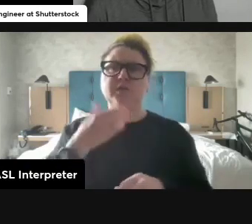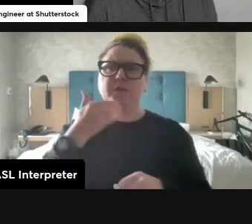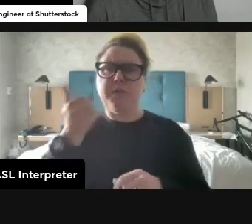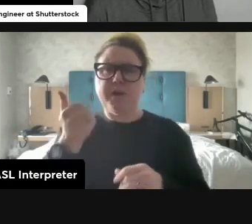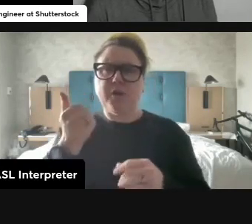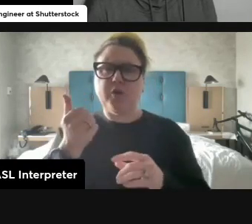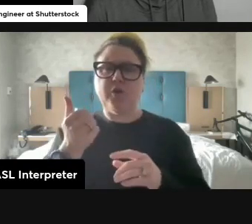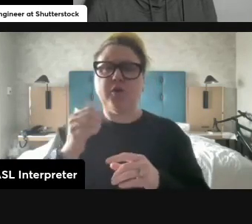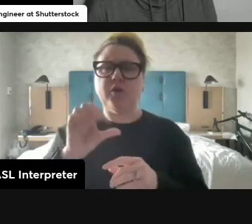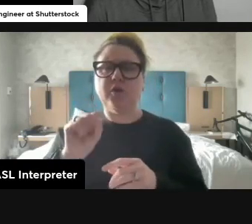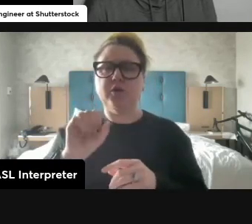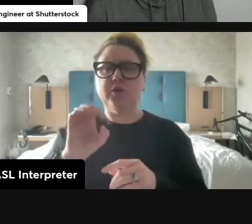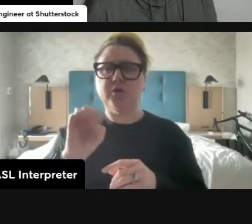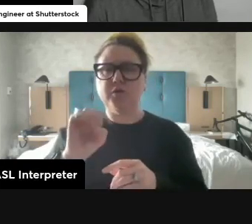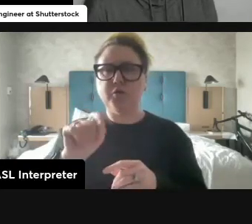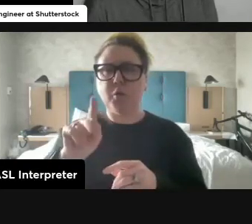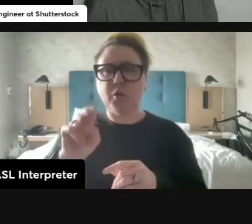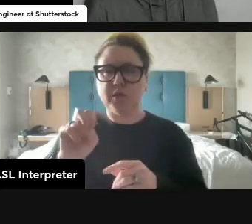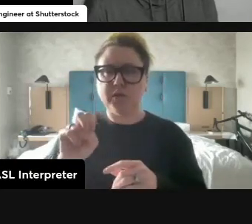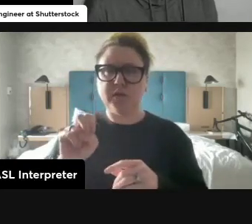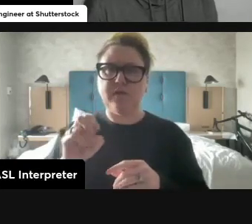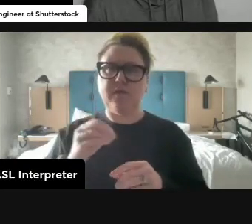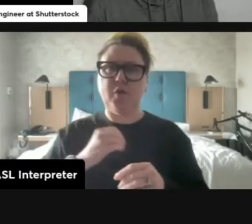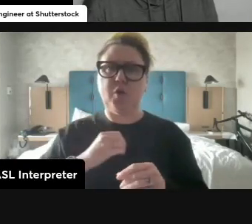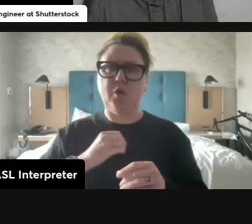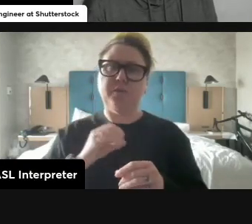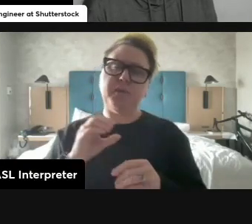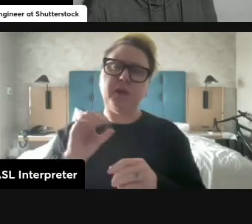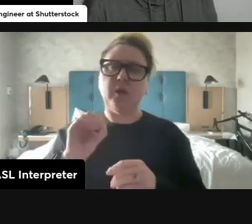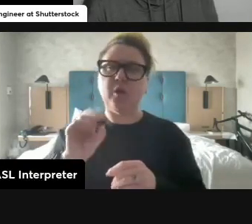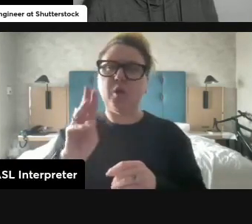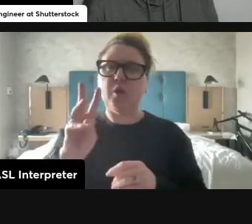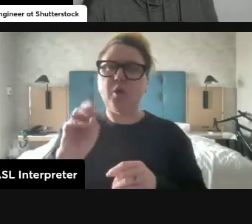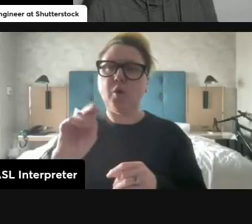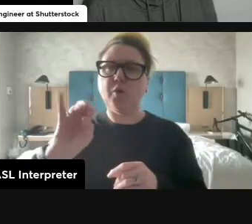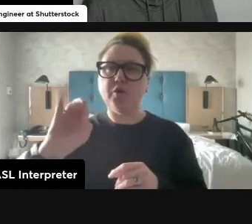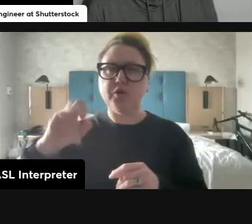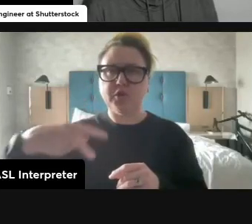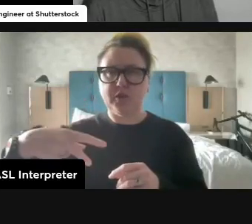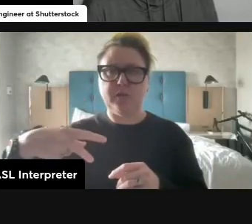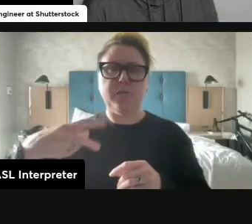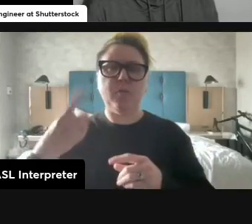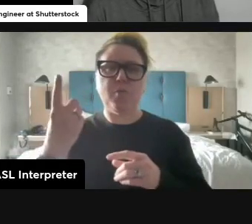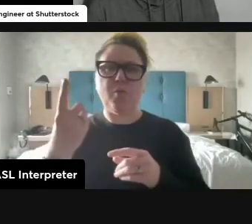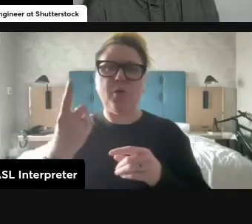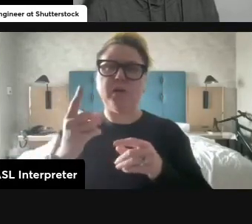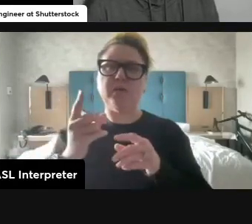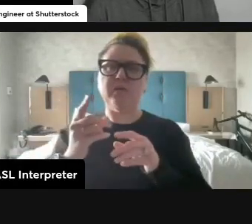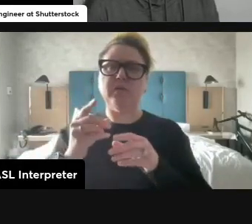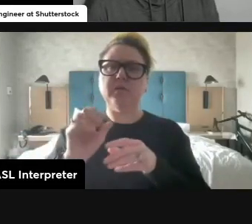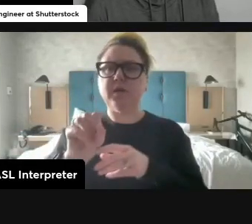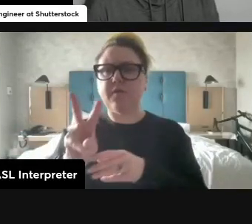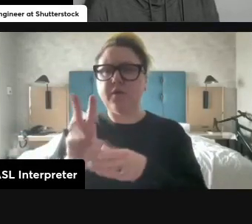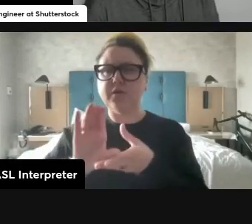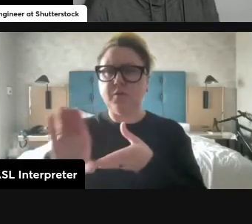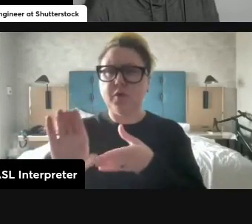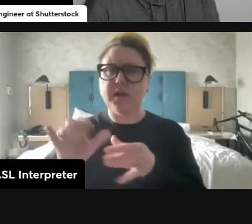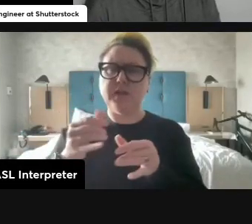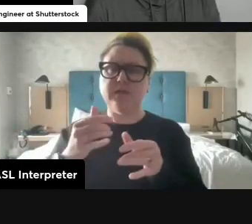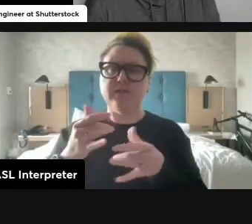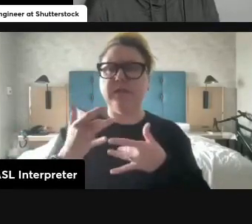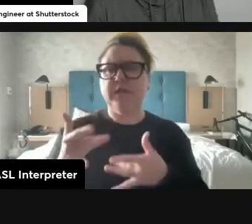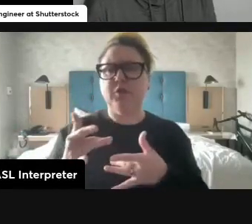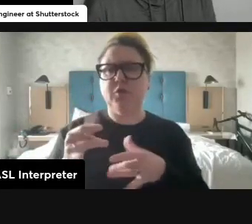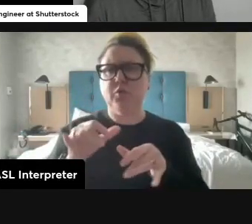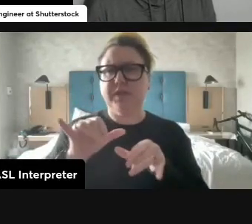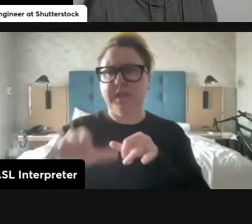of ownership information for software. I think maybe it's a common experience. Once software is deployed to production, it tends to stay there, and it